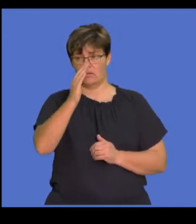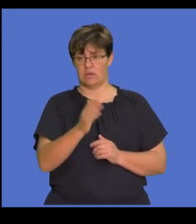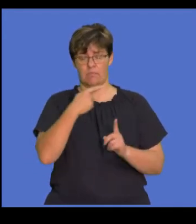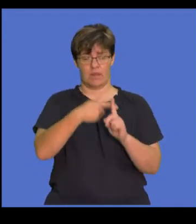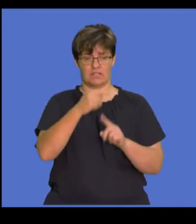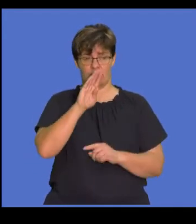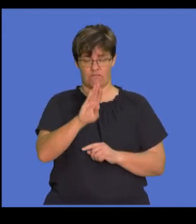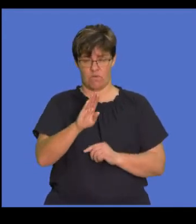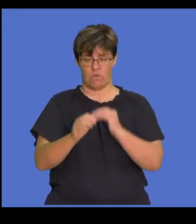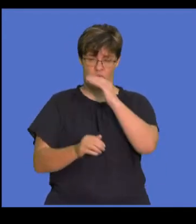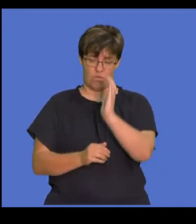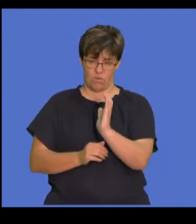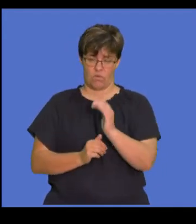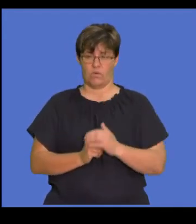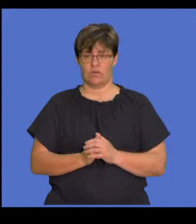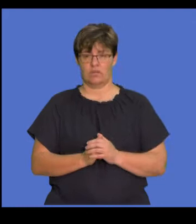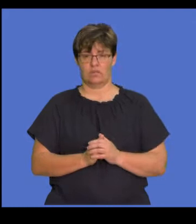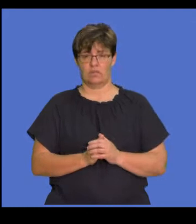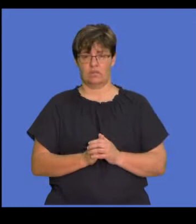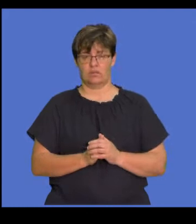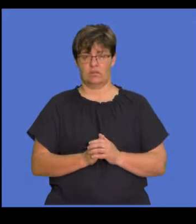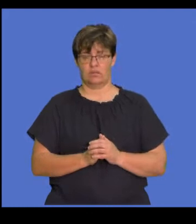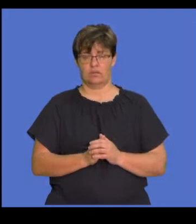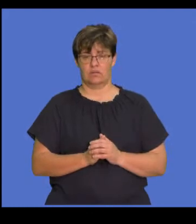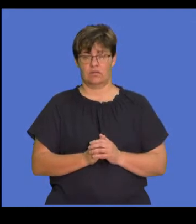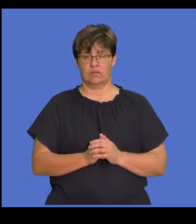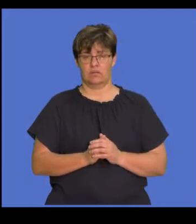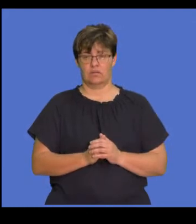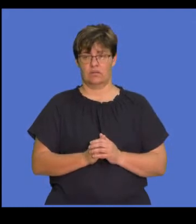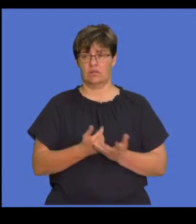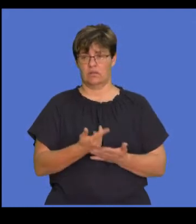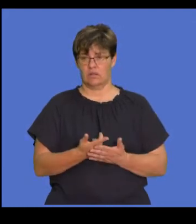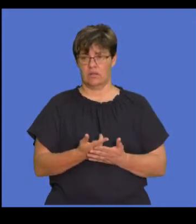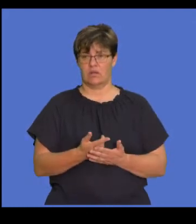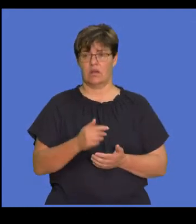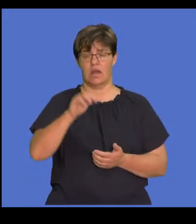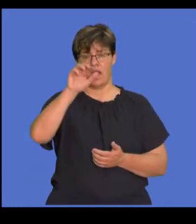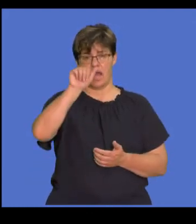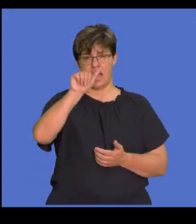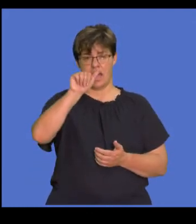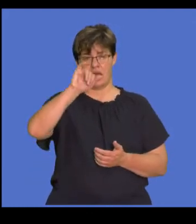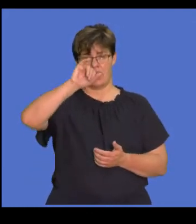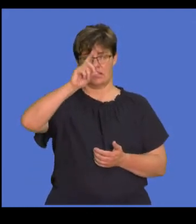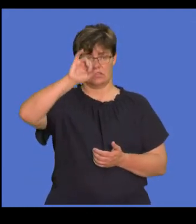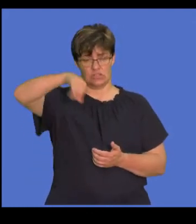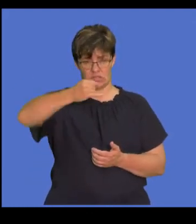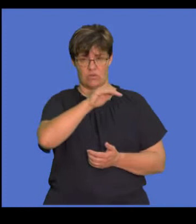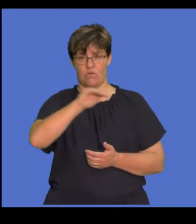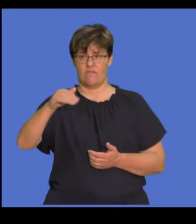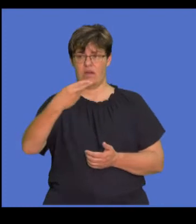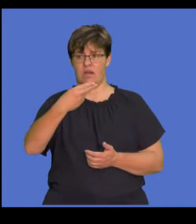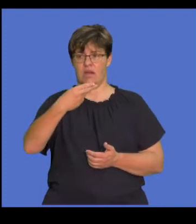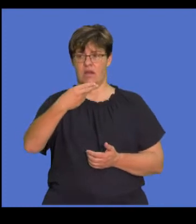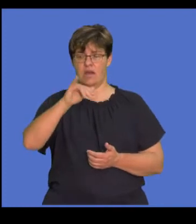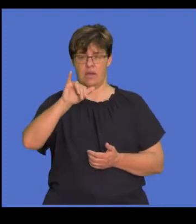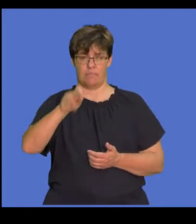4 into cos, remember it's A over H, and then you start substituting so